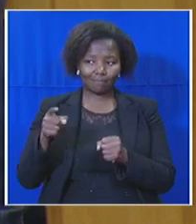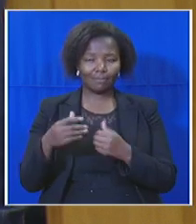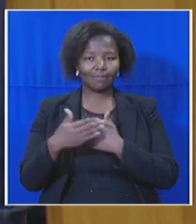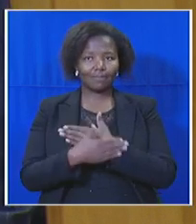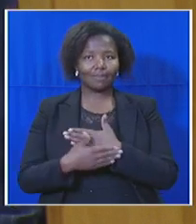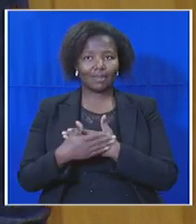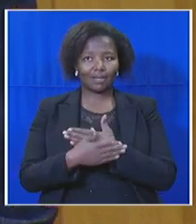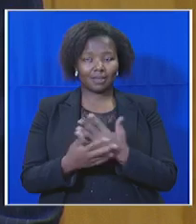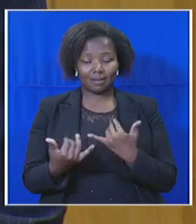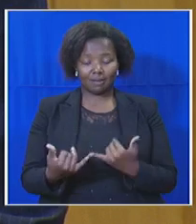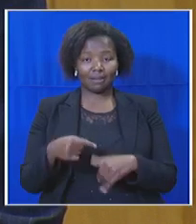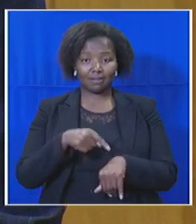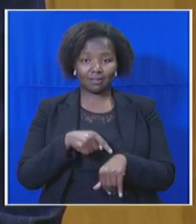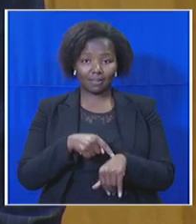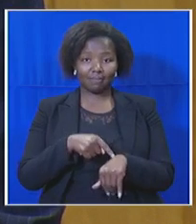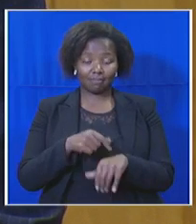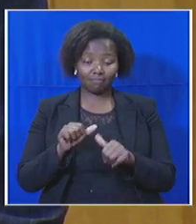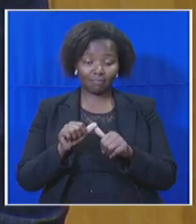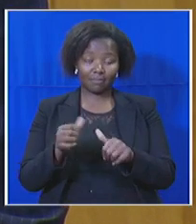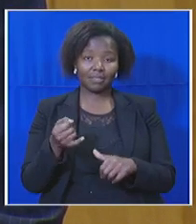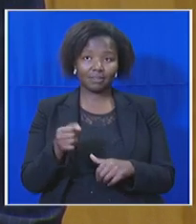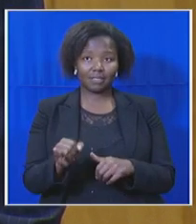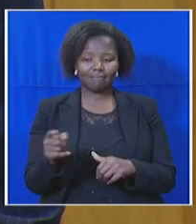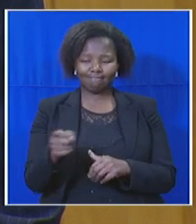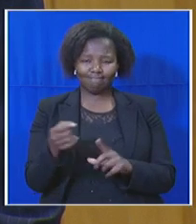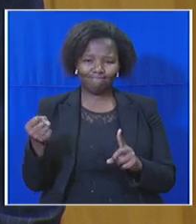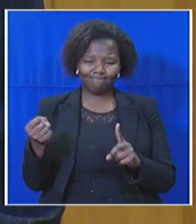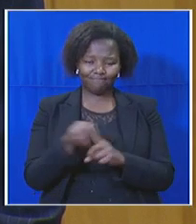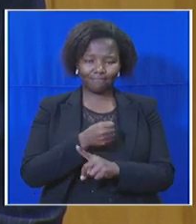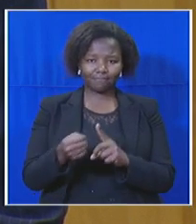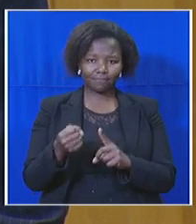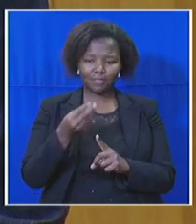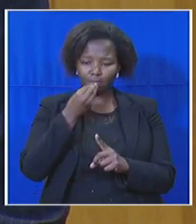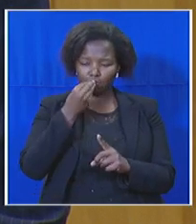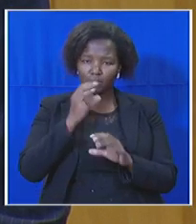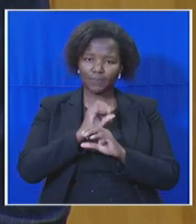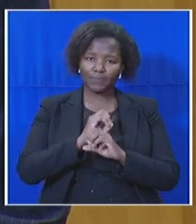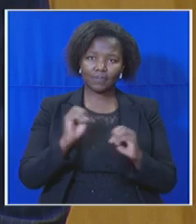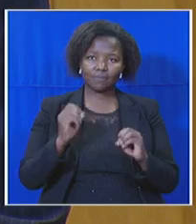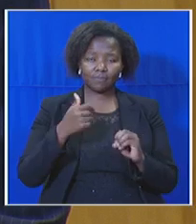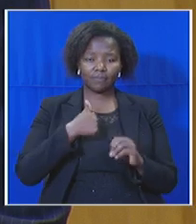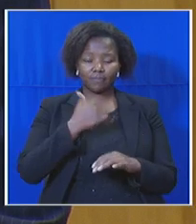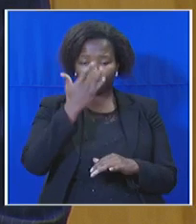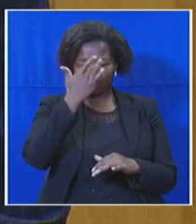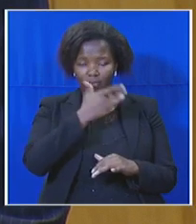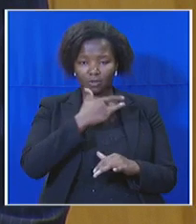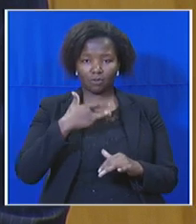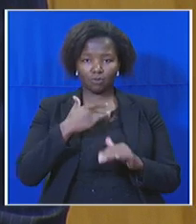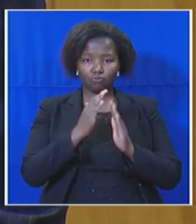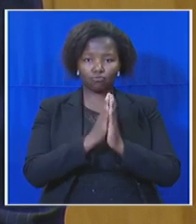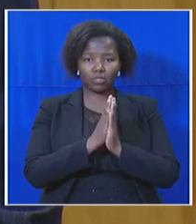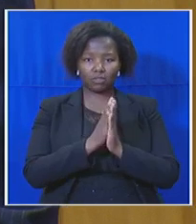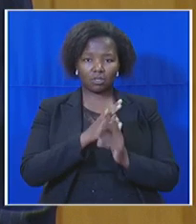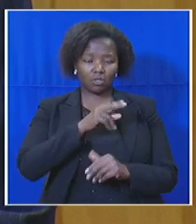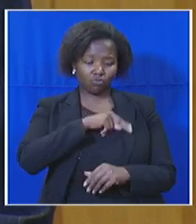century, many remain so. They were beaten and starved and forced to abandon their Christian or traditional religions.